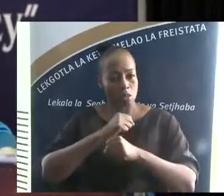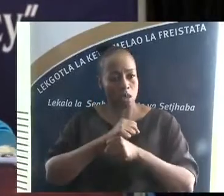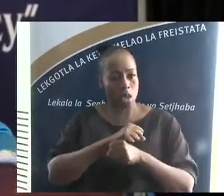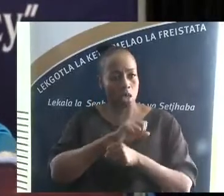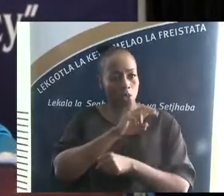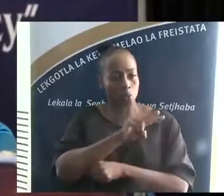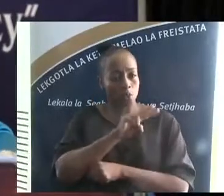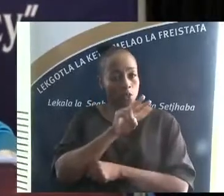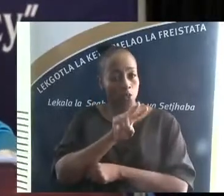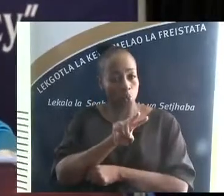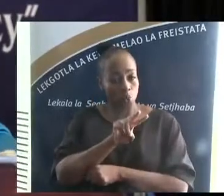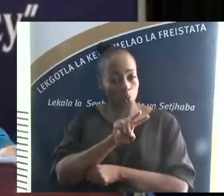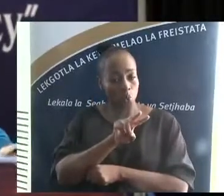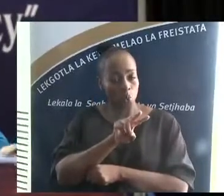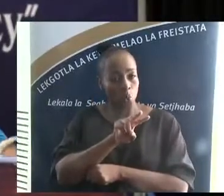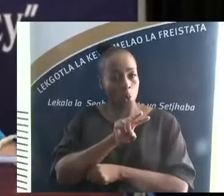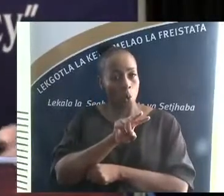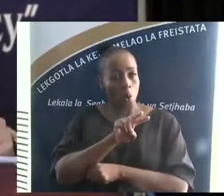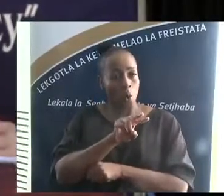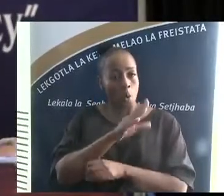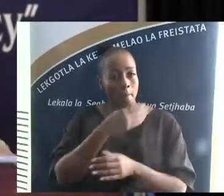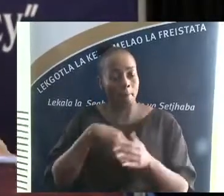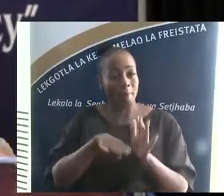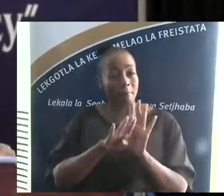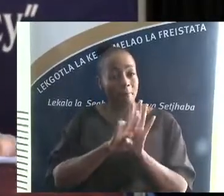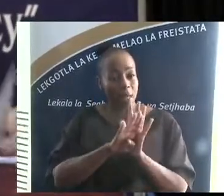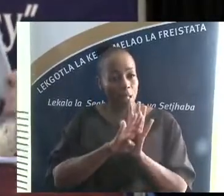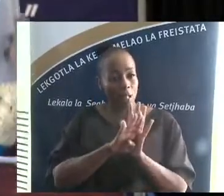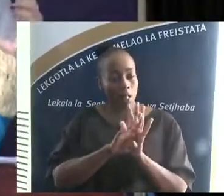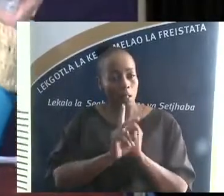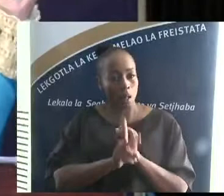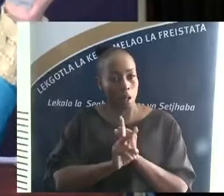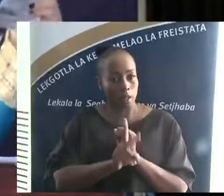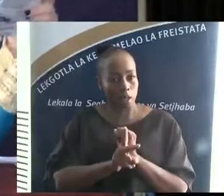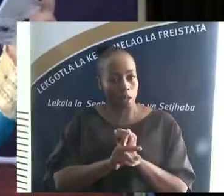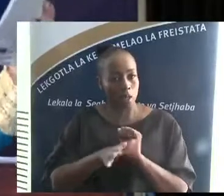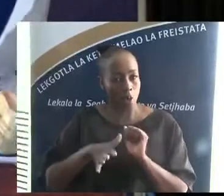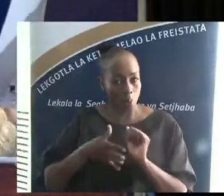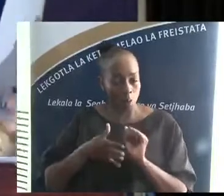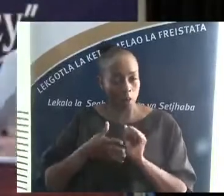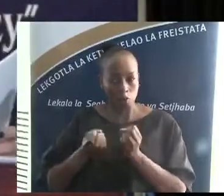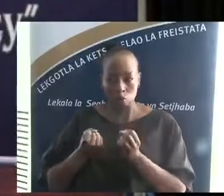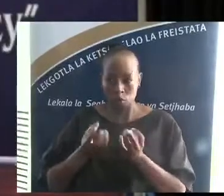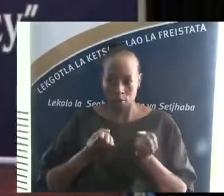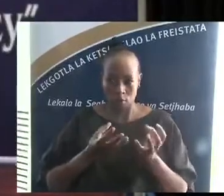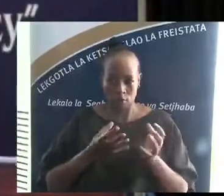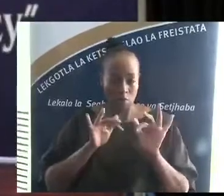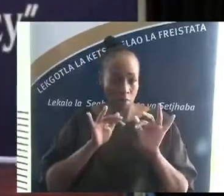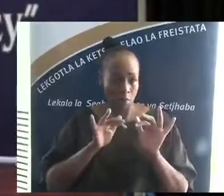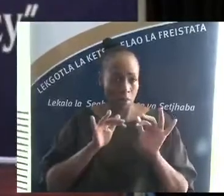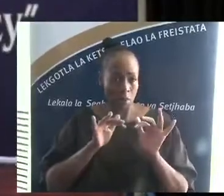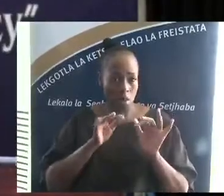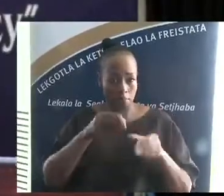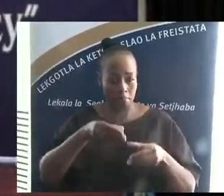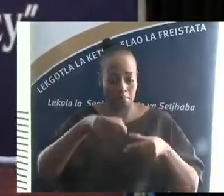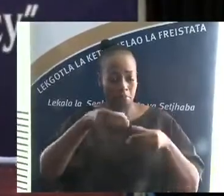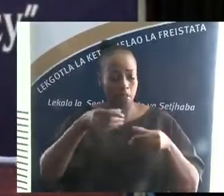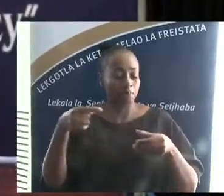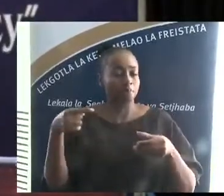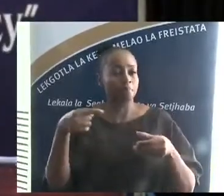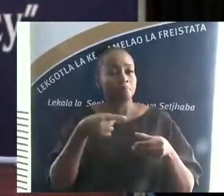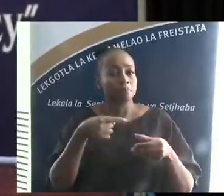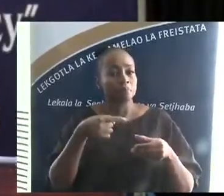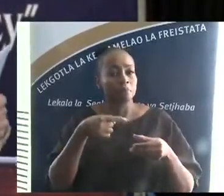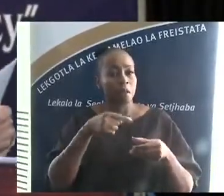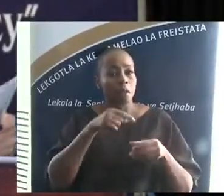2022 Appropriation Bill. I'd like to also provide the People's Guide to the Budget, the estimates of